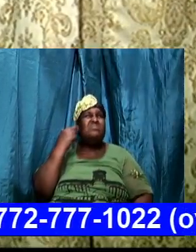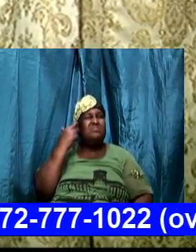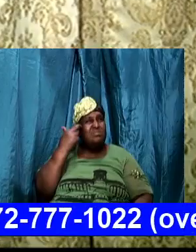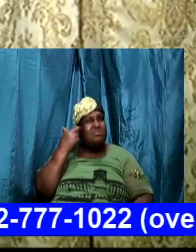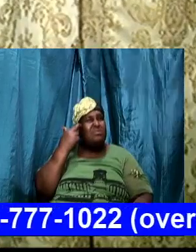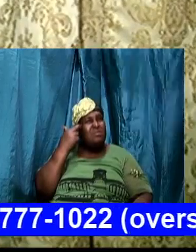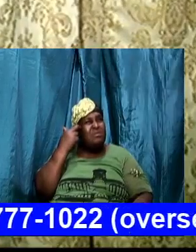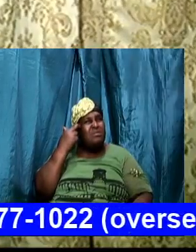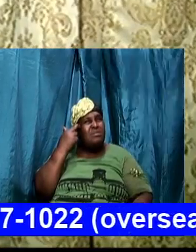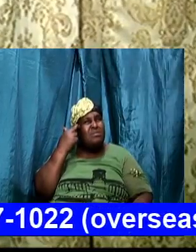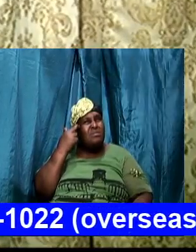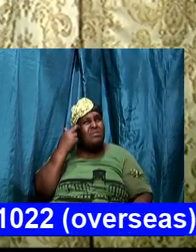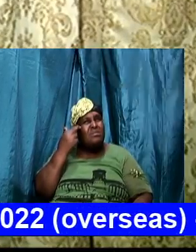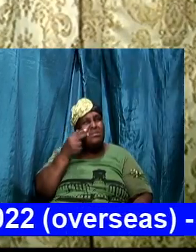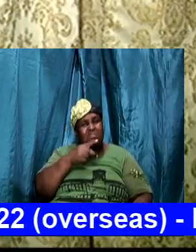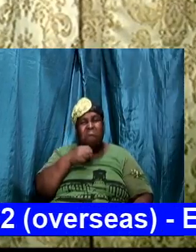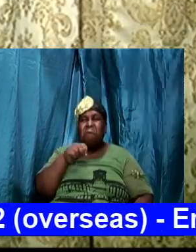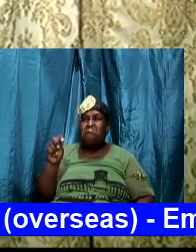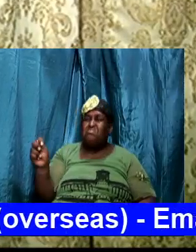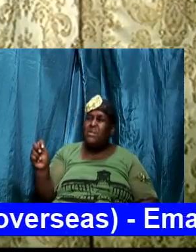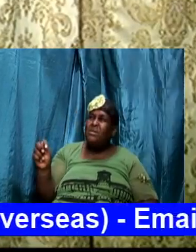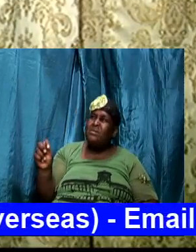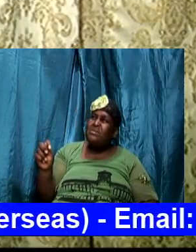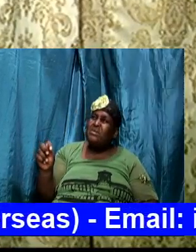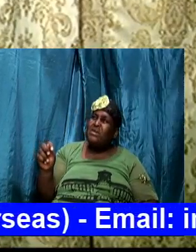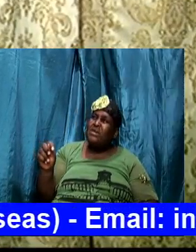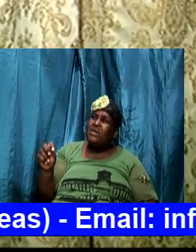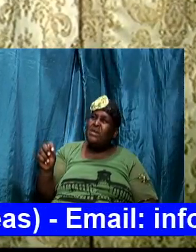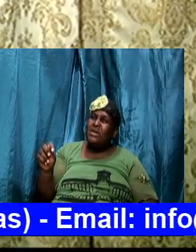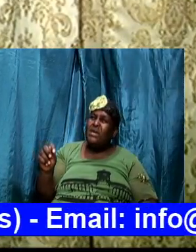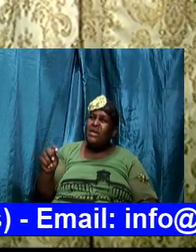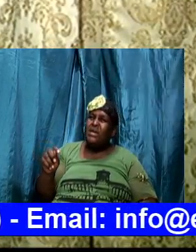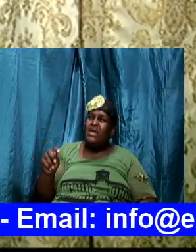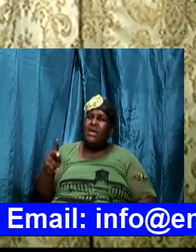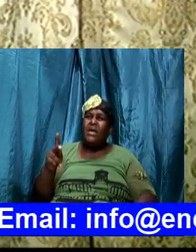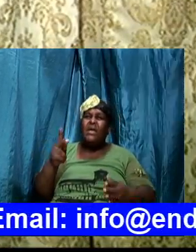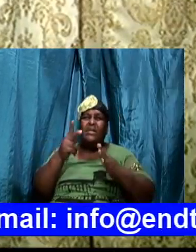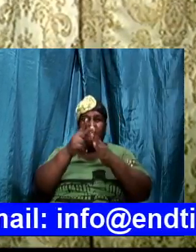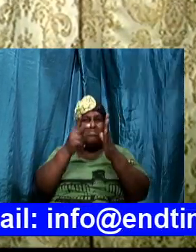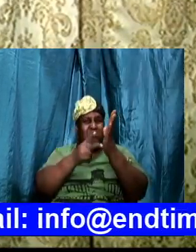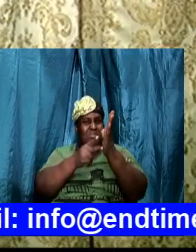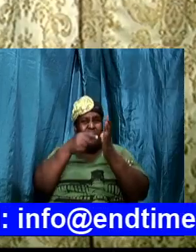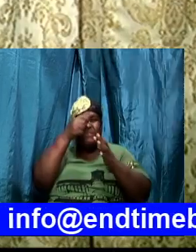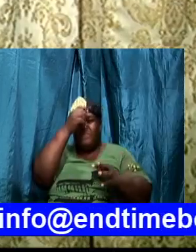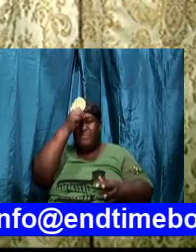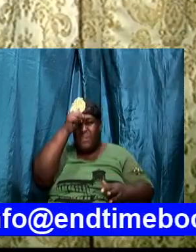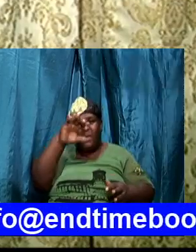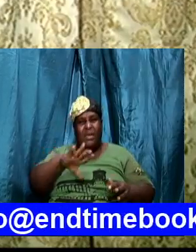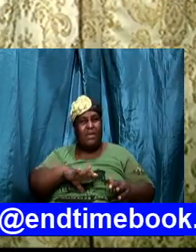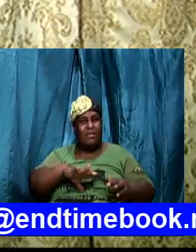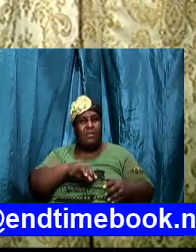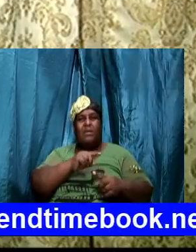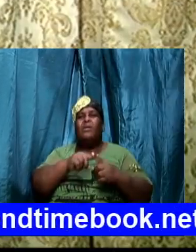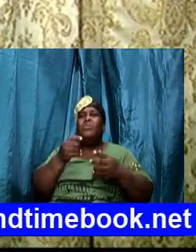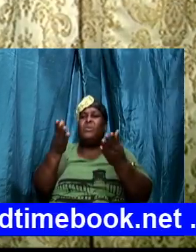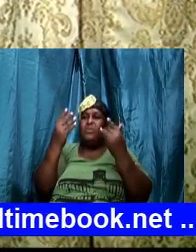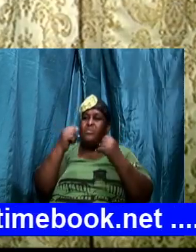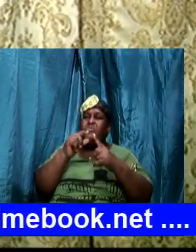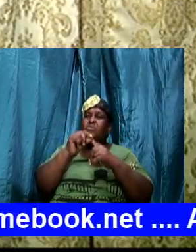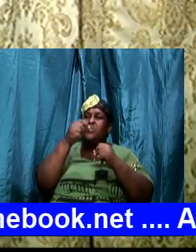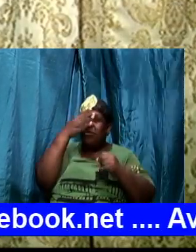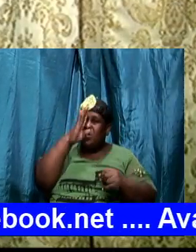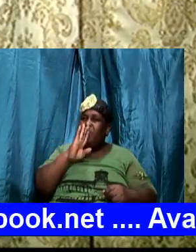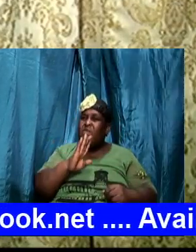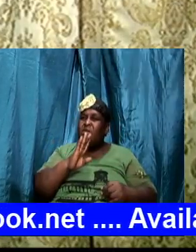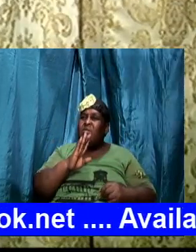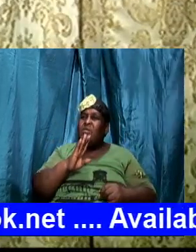inject the theology and the philosophy of men when it comes to the Word of Almighty God. It is absolutely